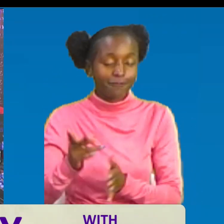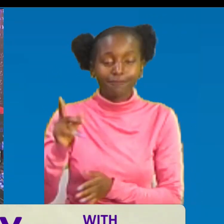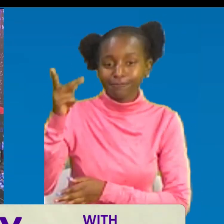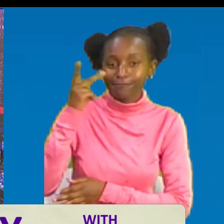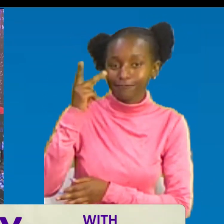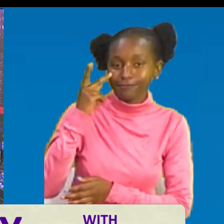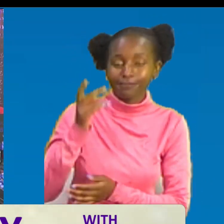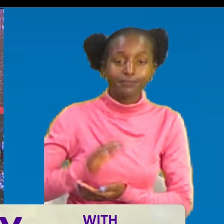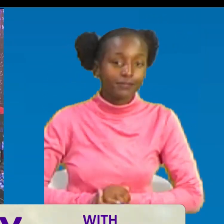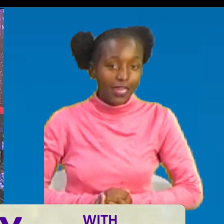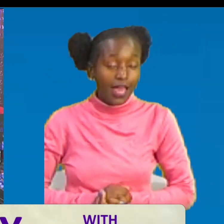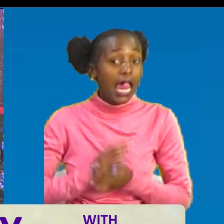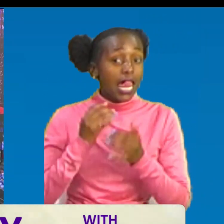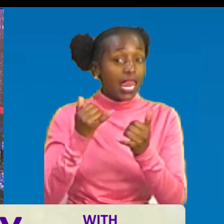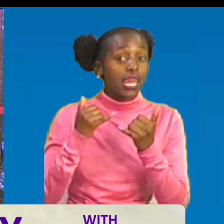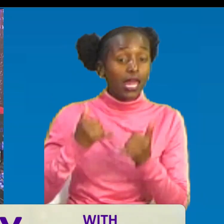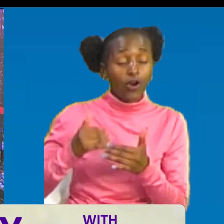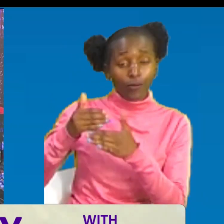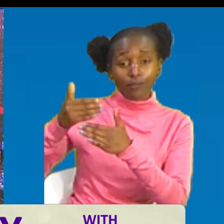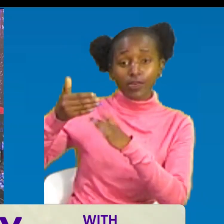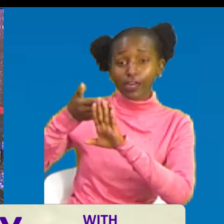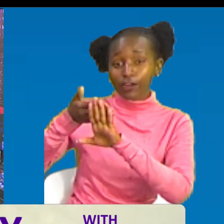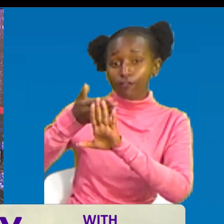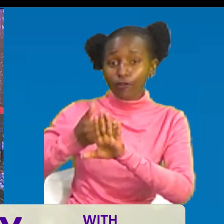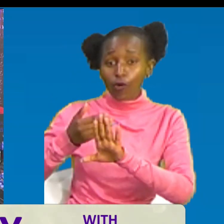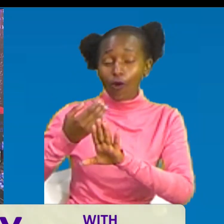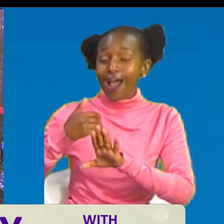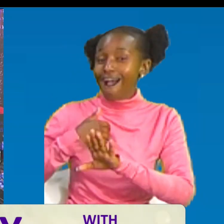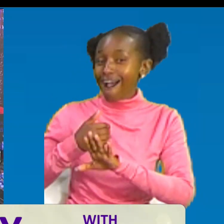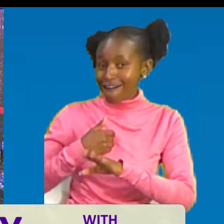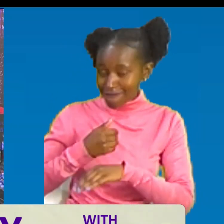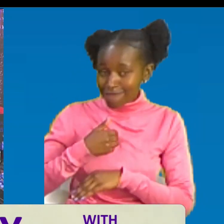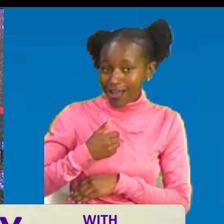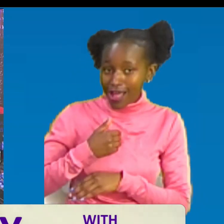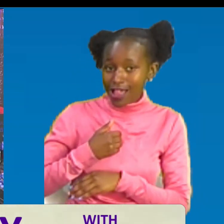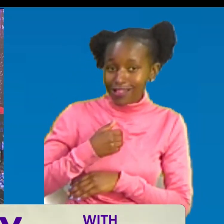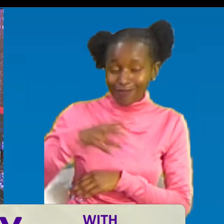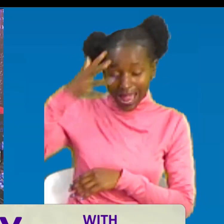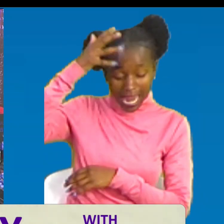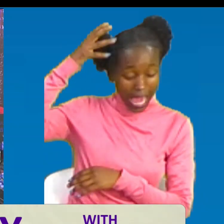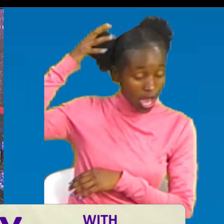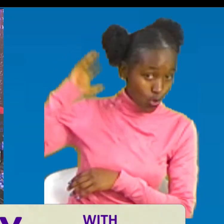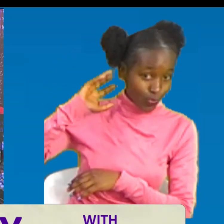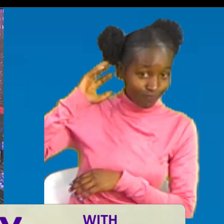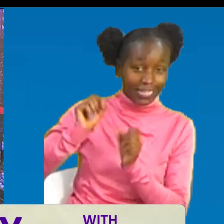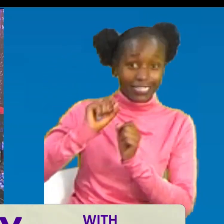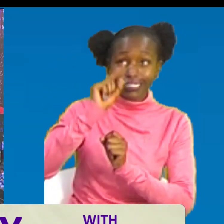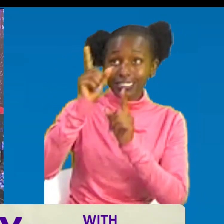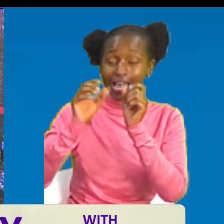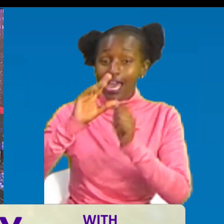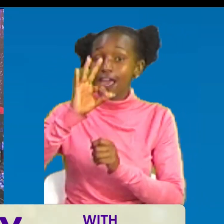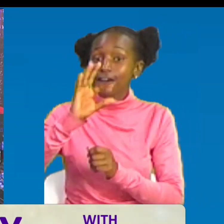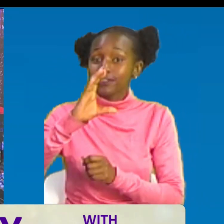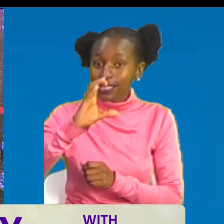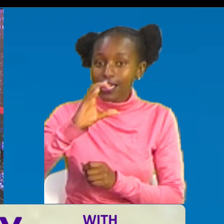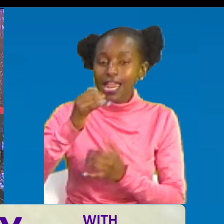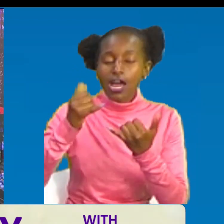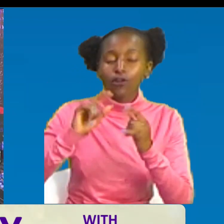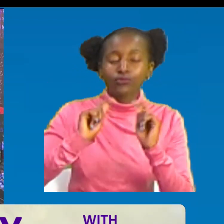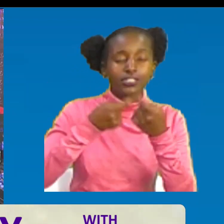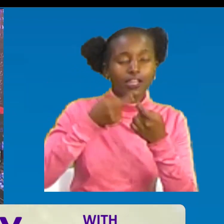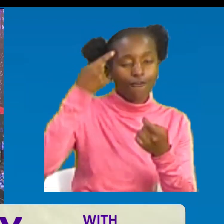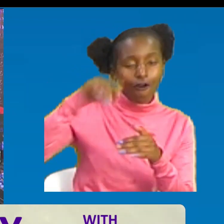Esther Kendi. We were graced by the Lion Stars FC short stature football team that